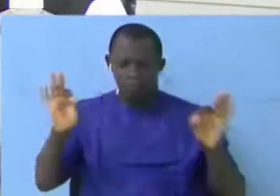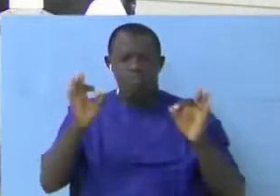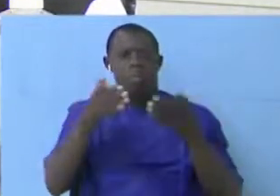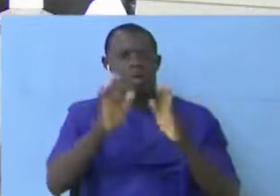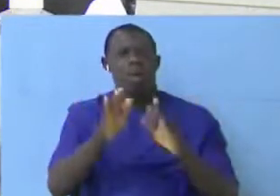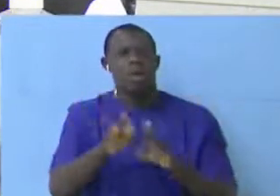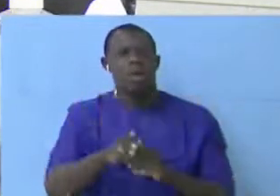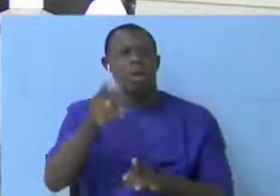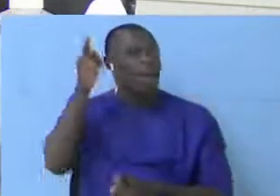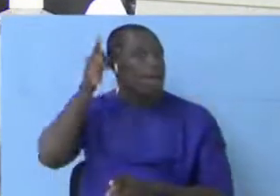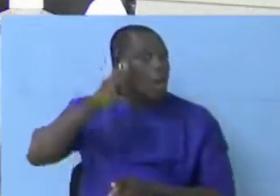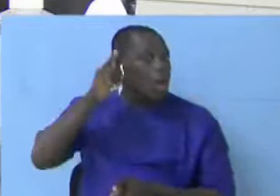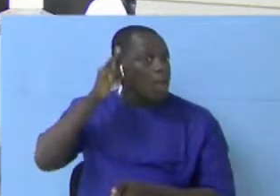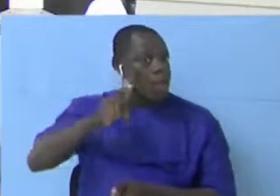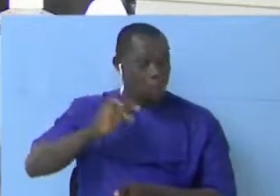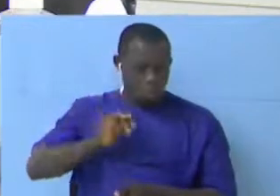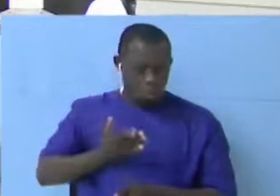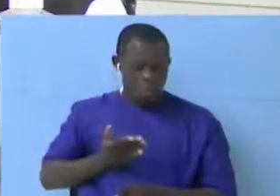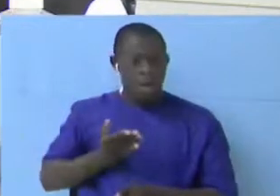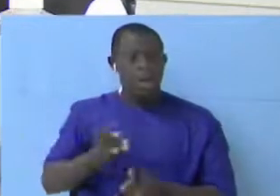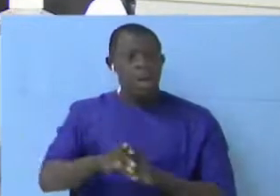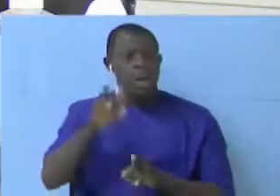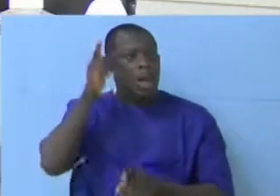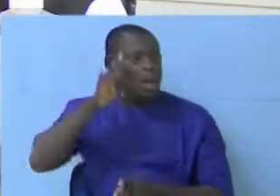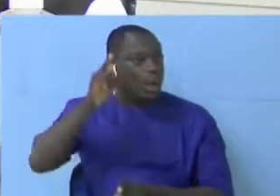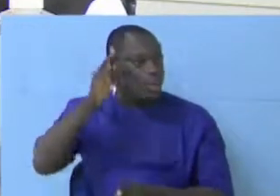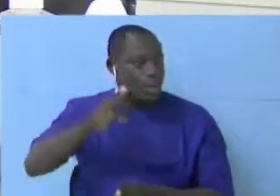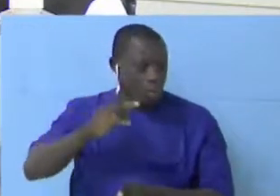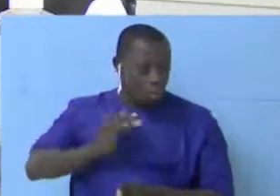the Liberian woman, the Liberian lady